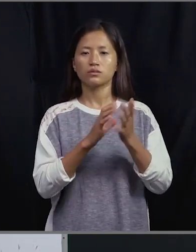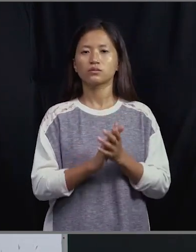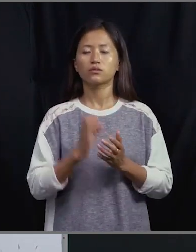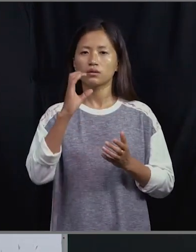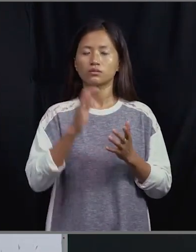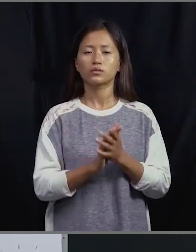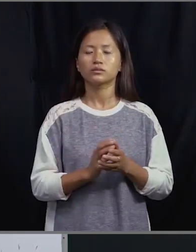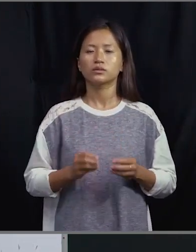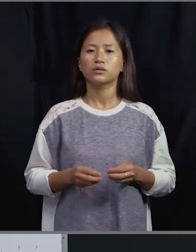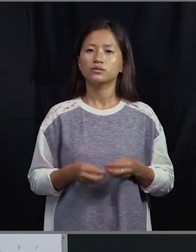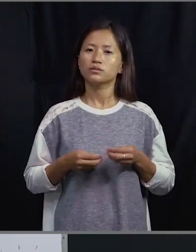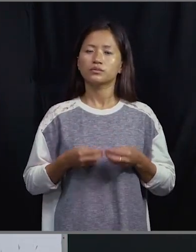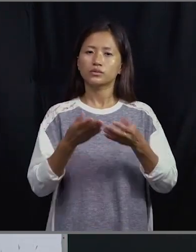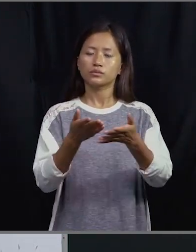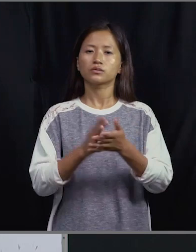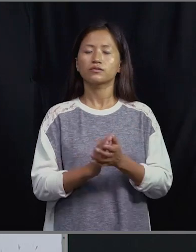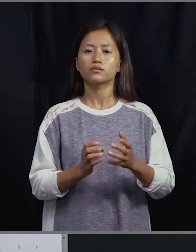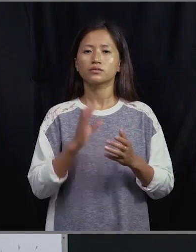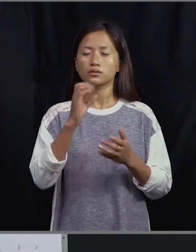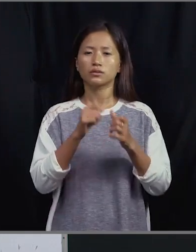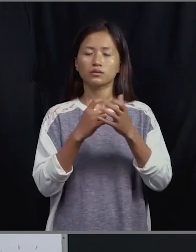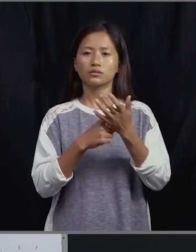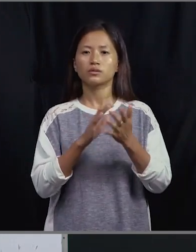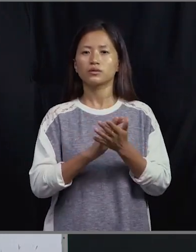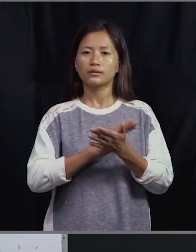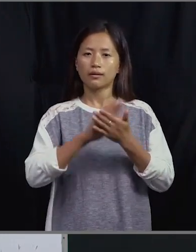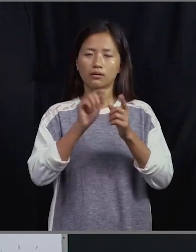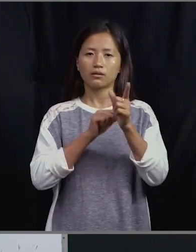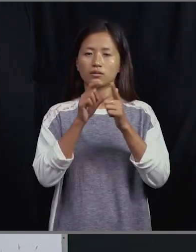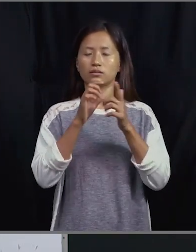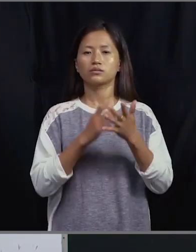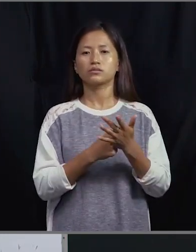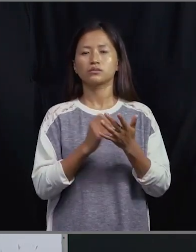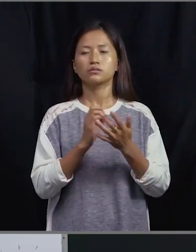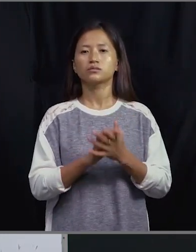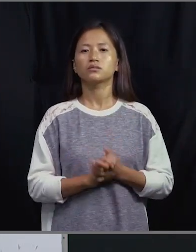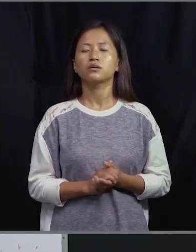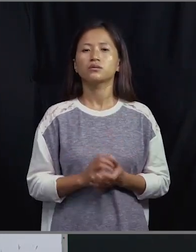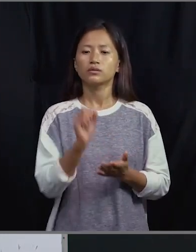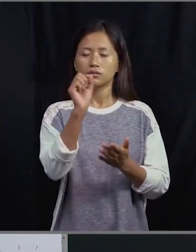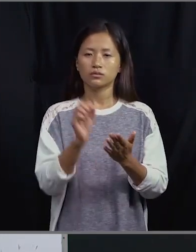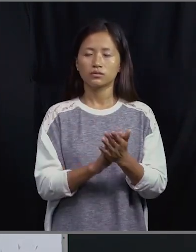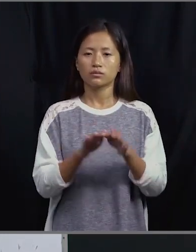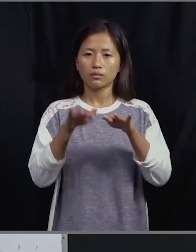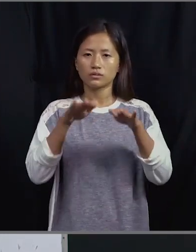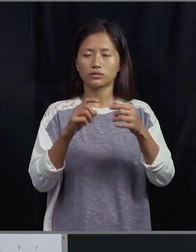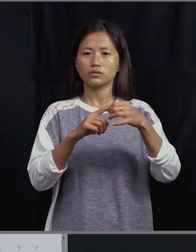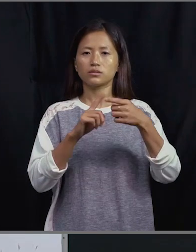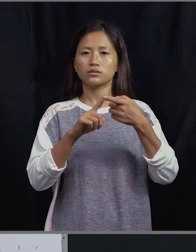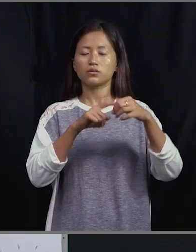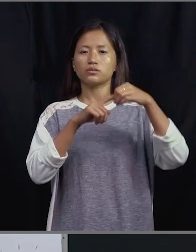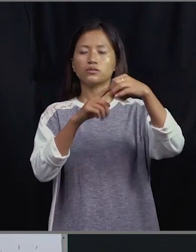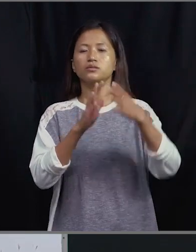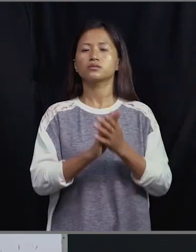burned in air, they produce carbon dioxide and hydrogen. Now, you need to know how to write the balanced equation for